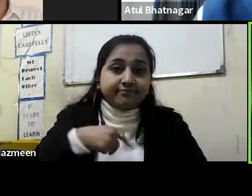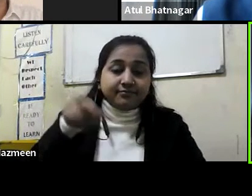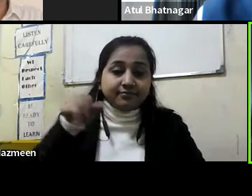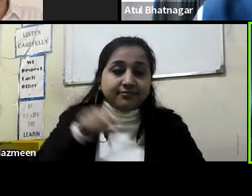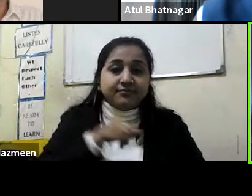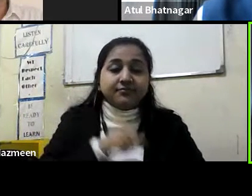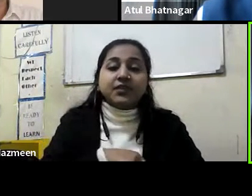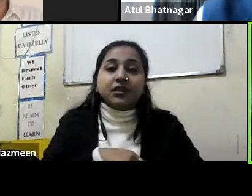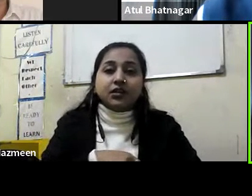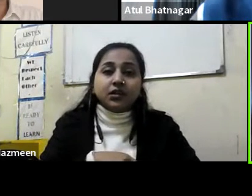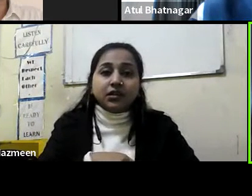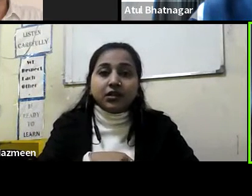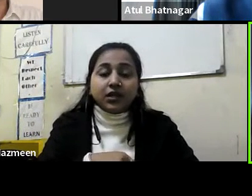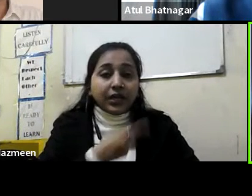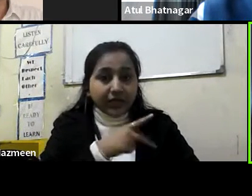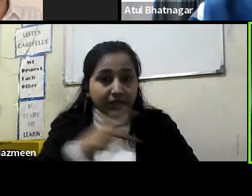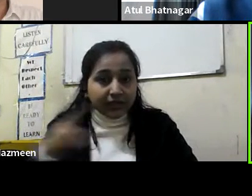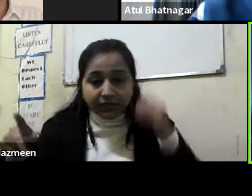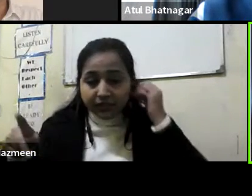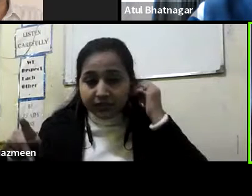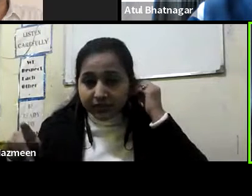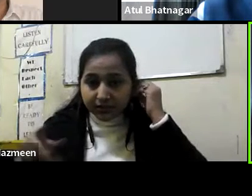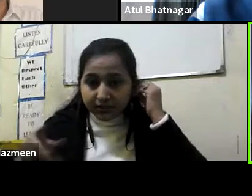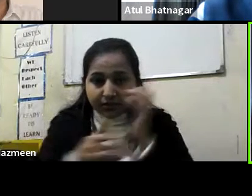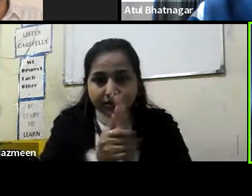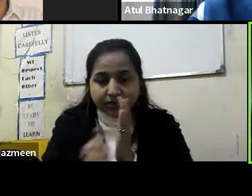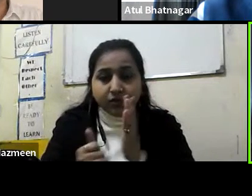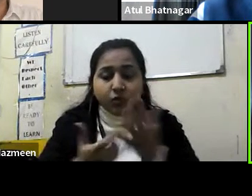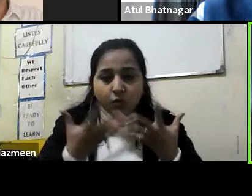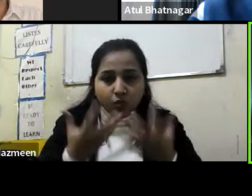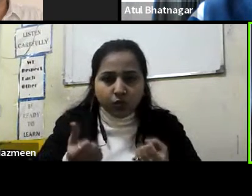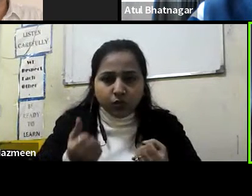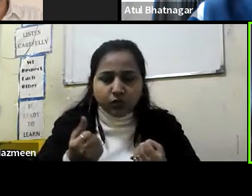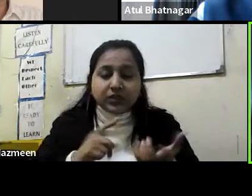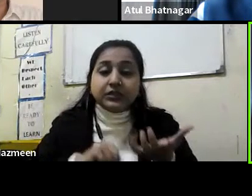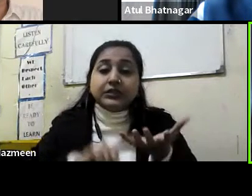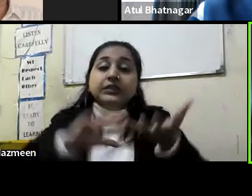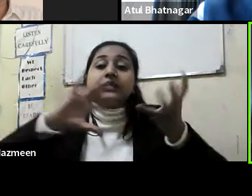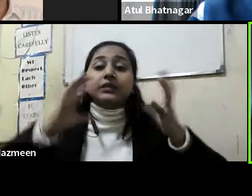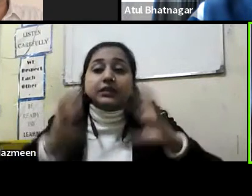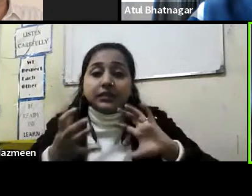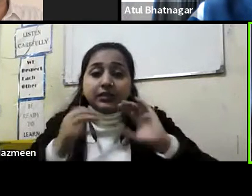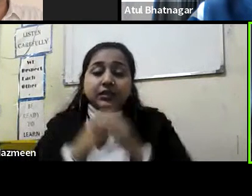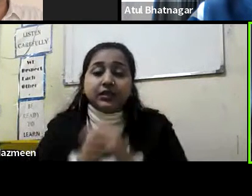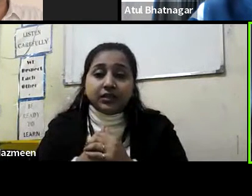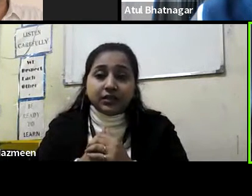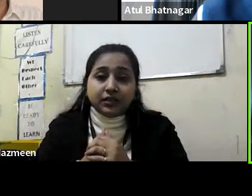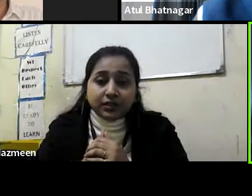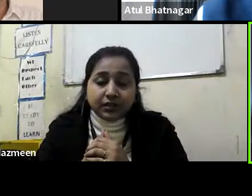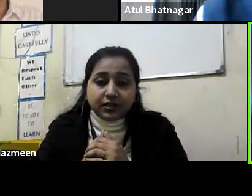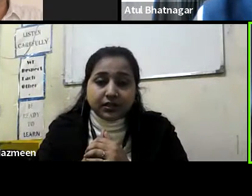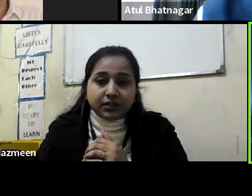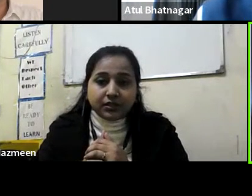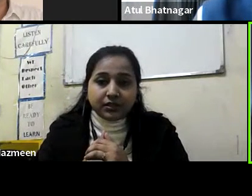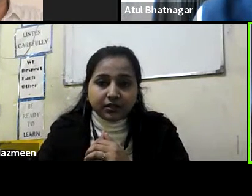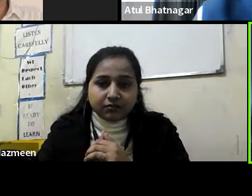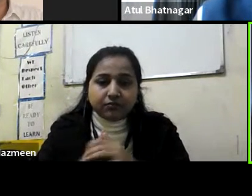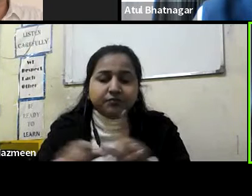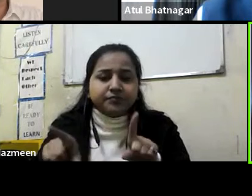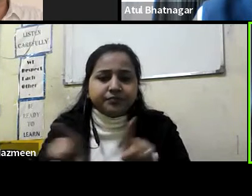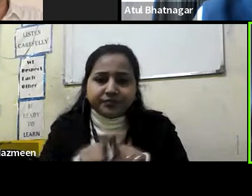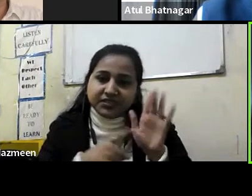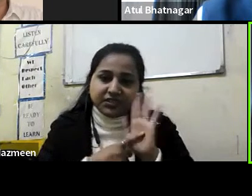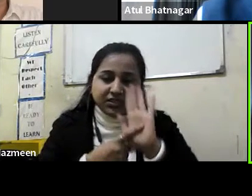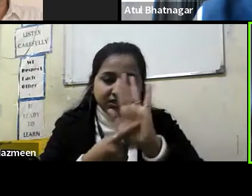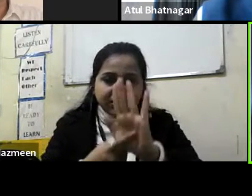day-to-day lives and as well as for skilling. One more thing I wanted to add on the technology side is that we should leverage, and since you mentioned about the